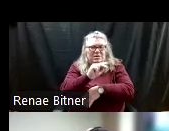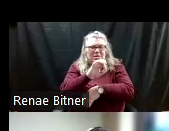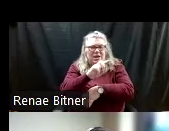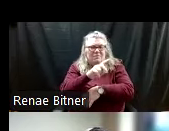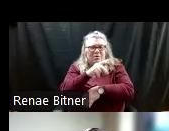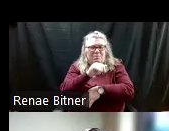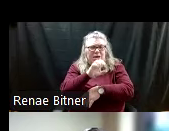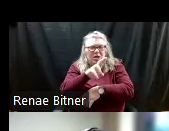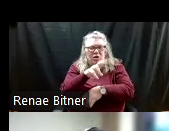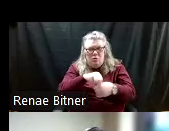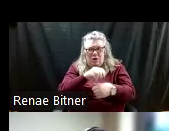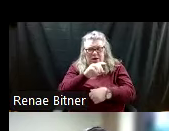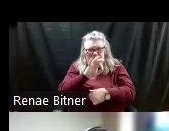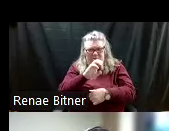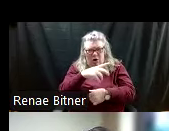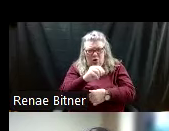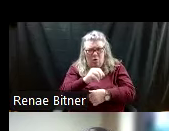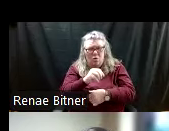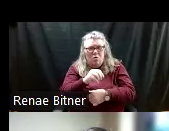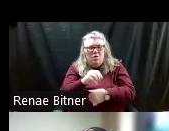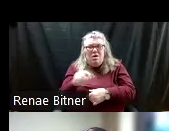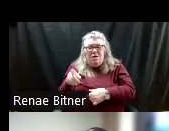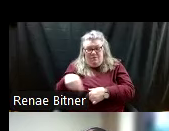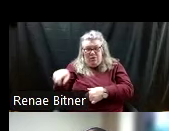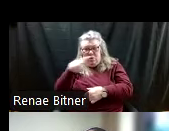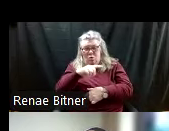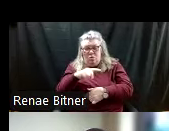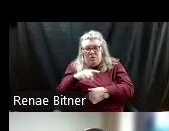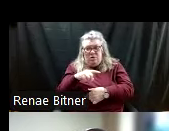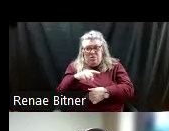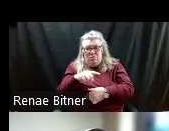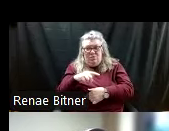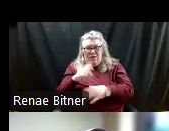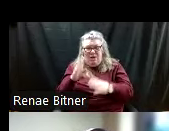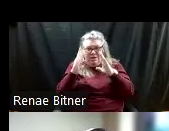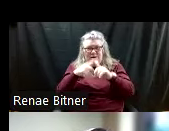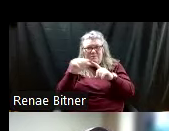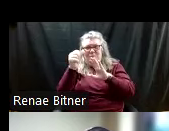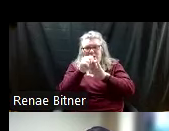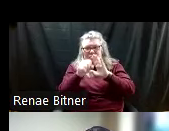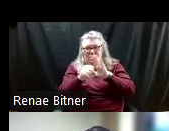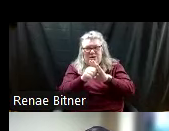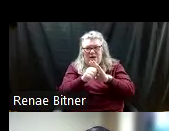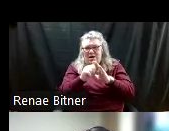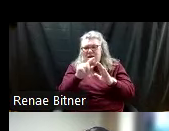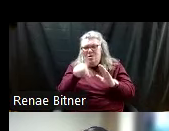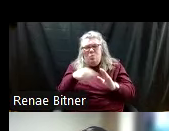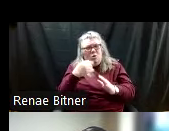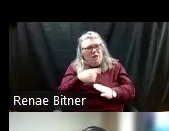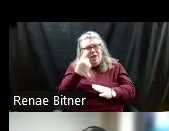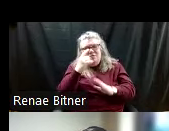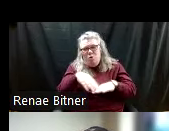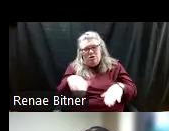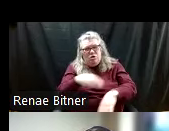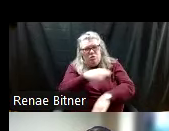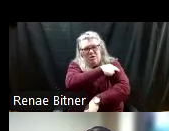in Fargo, North Dakota. For those who are listening from another state, we only really have one children's